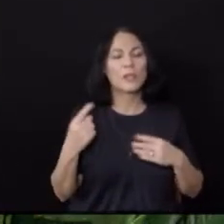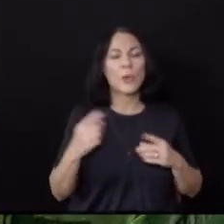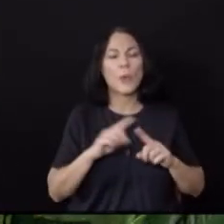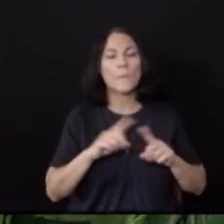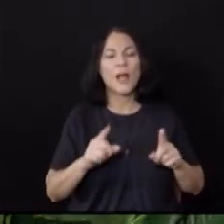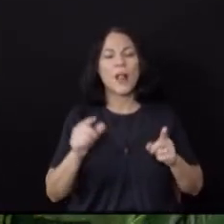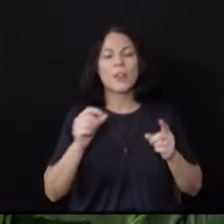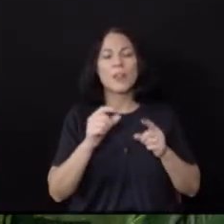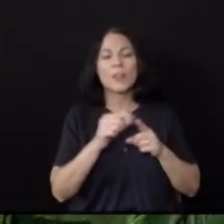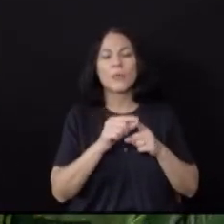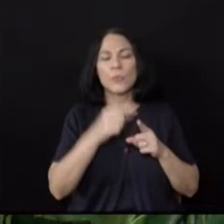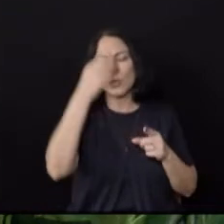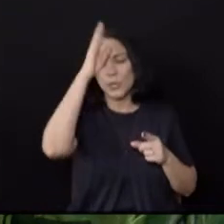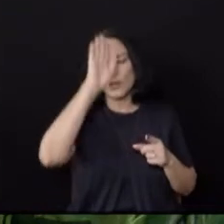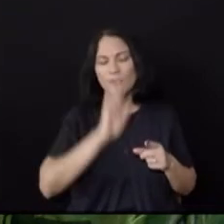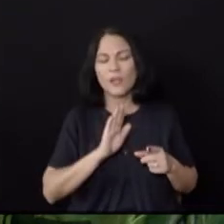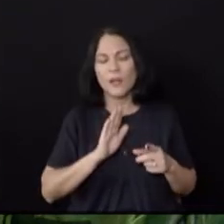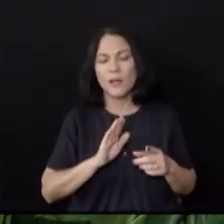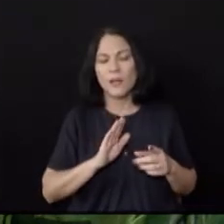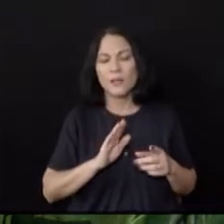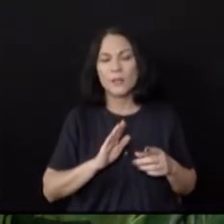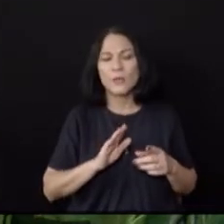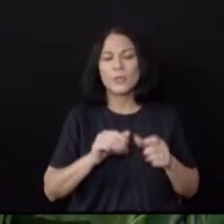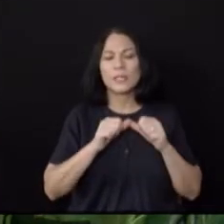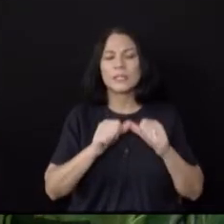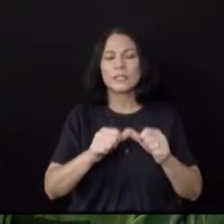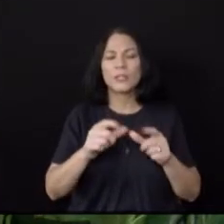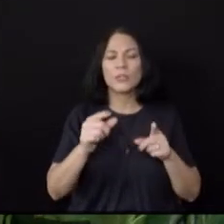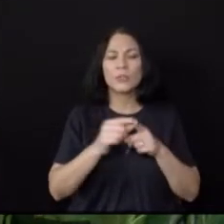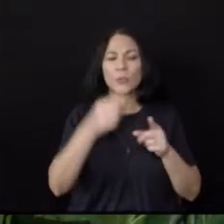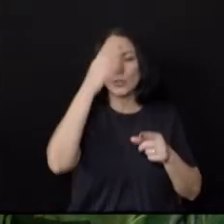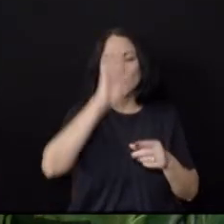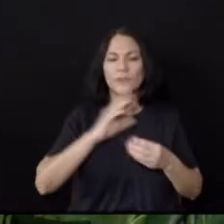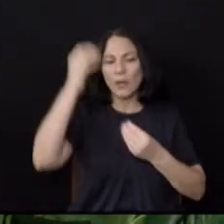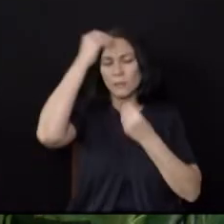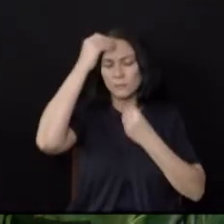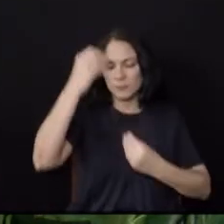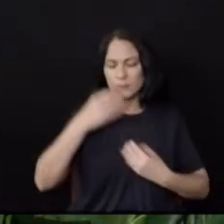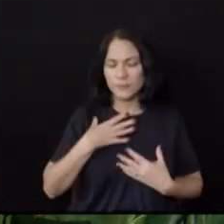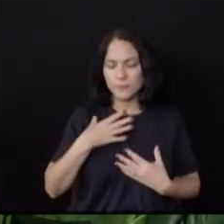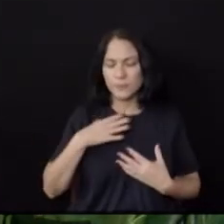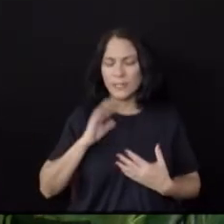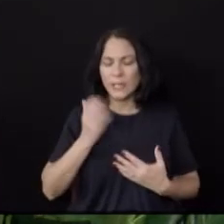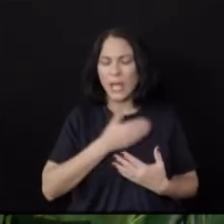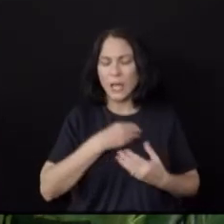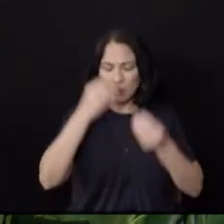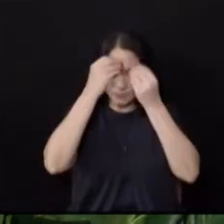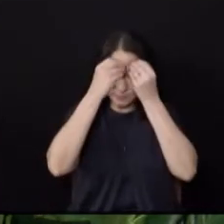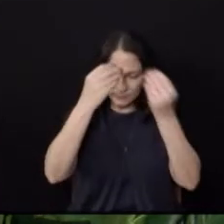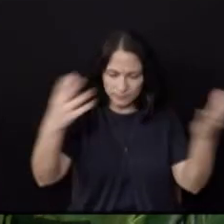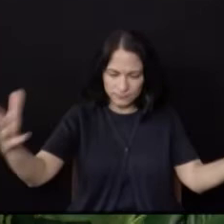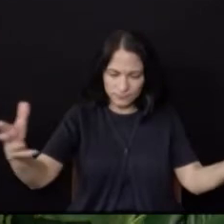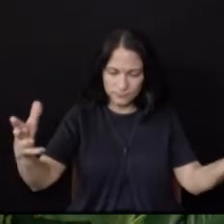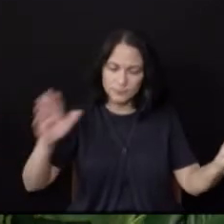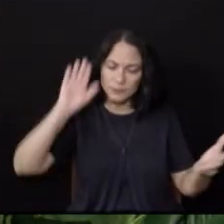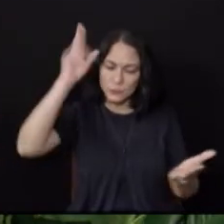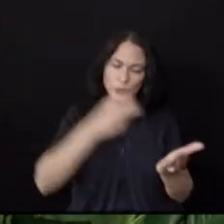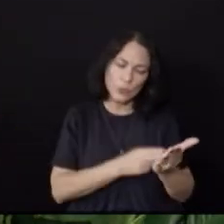God. And so, word of God, continue to speak into our hearts, our minds, our lives this day. Your truth,